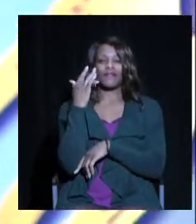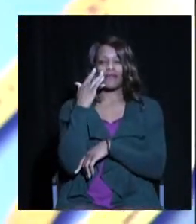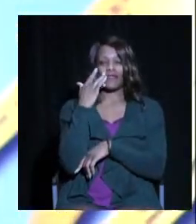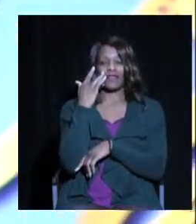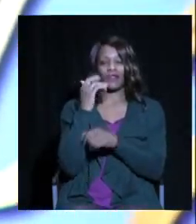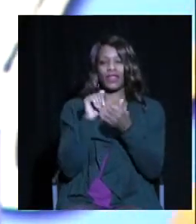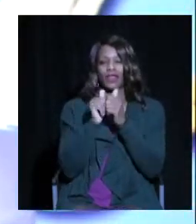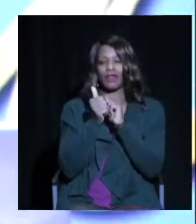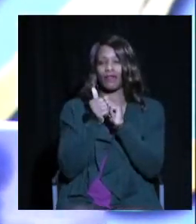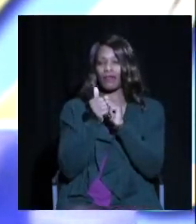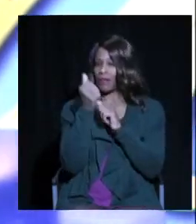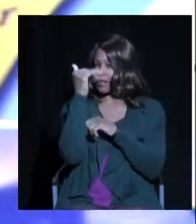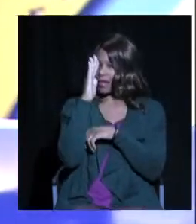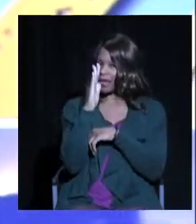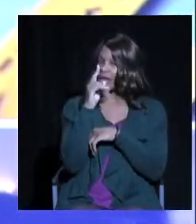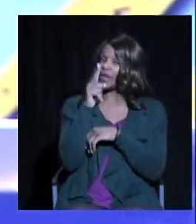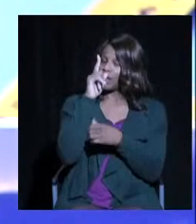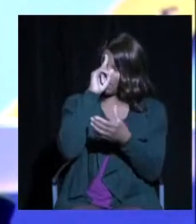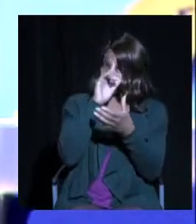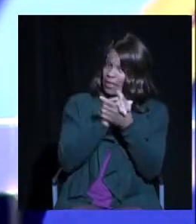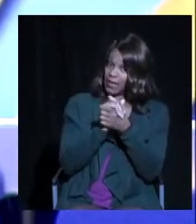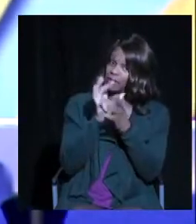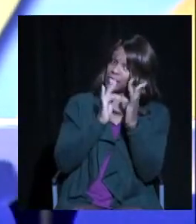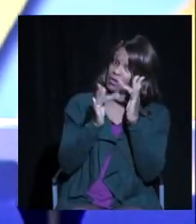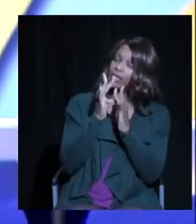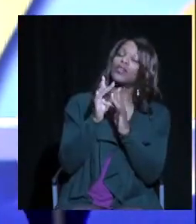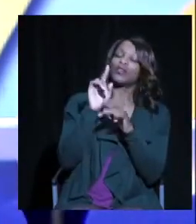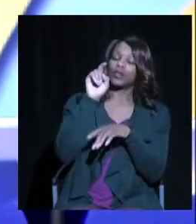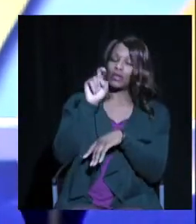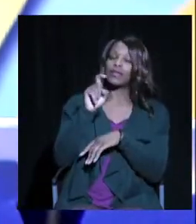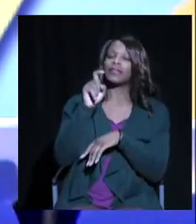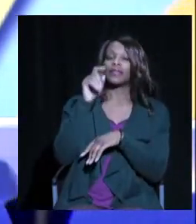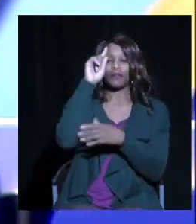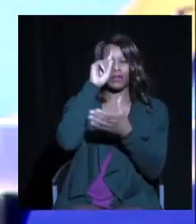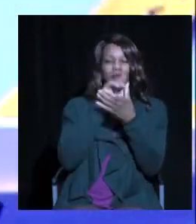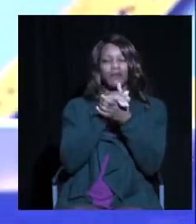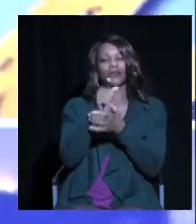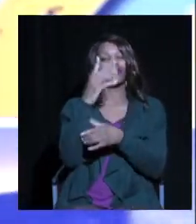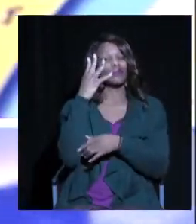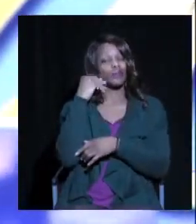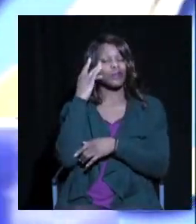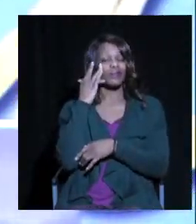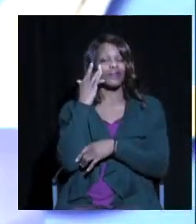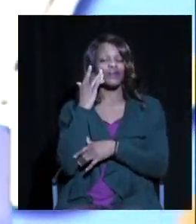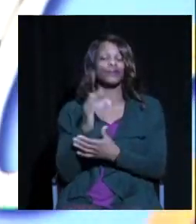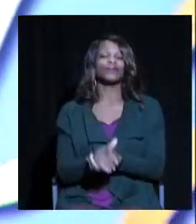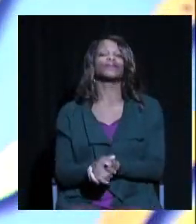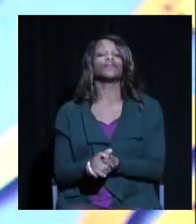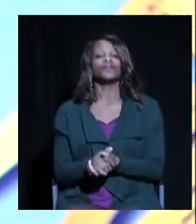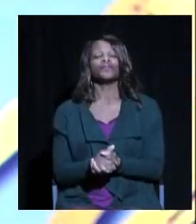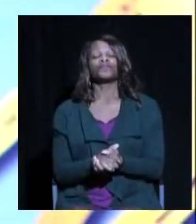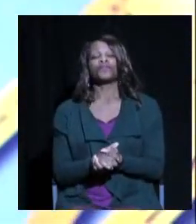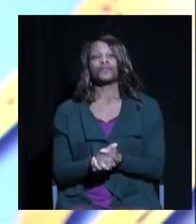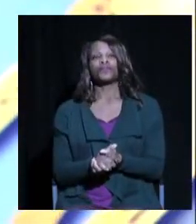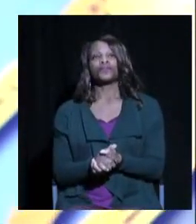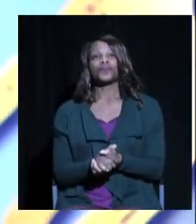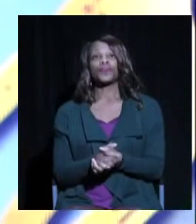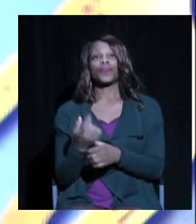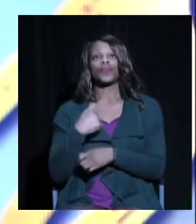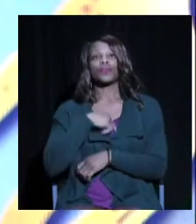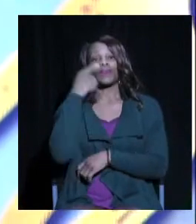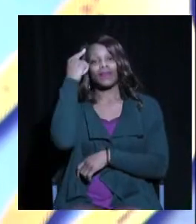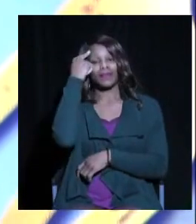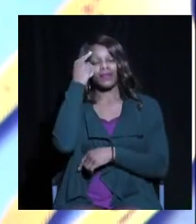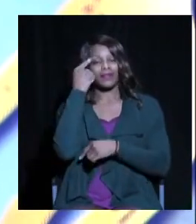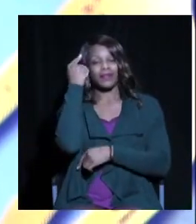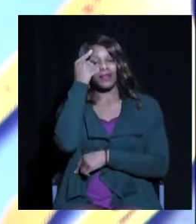If you're a Christian, if you believe in Jesus, you should. But often when we think about having favor, Scripture says we're